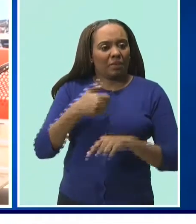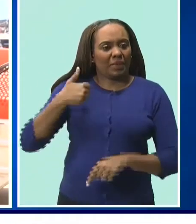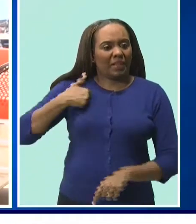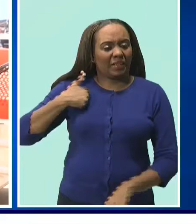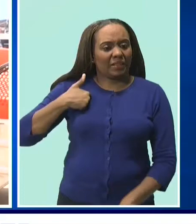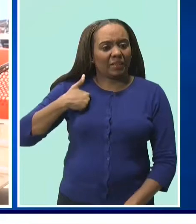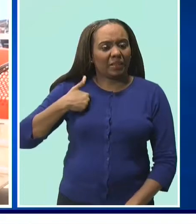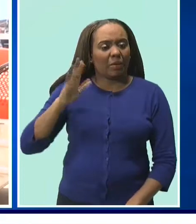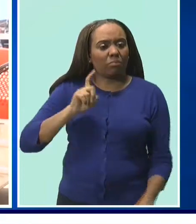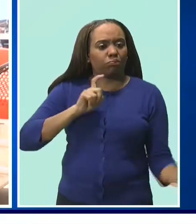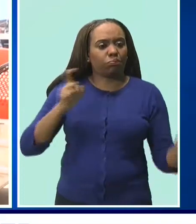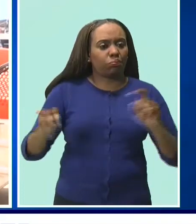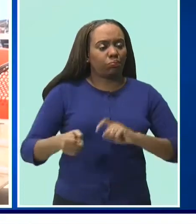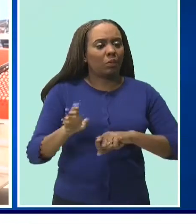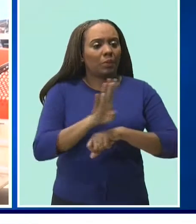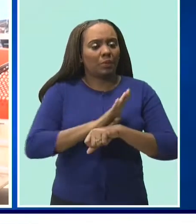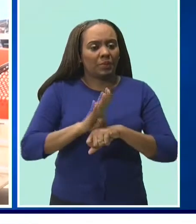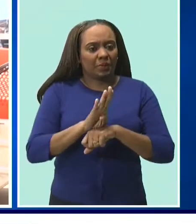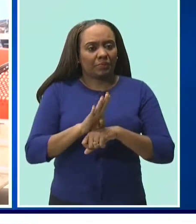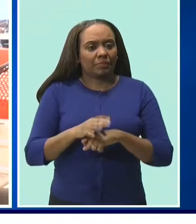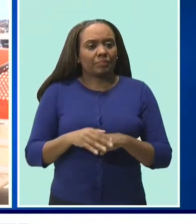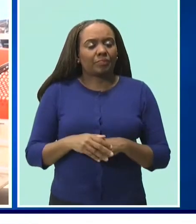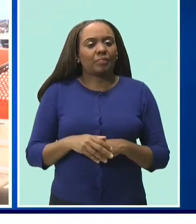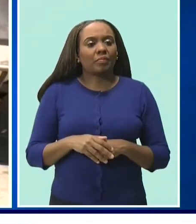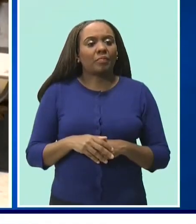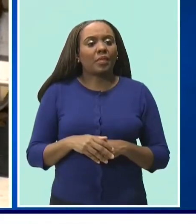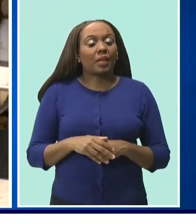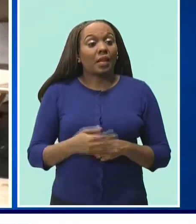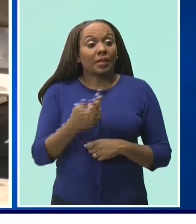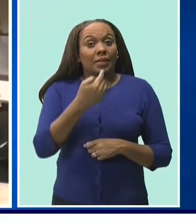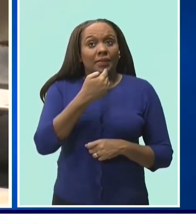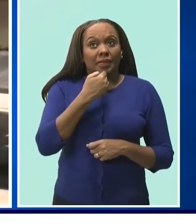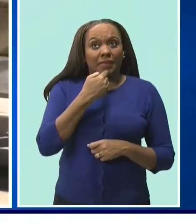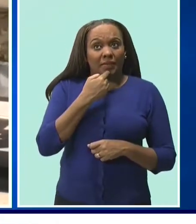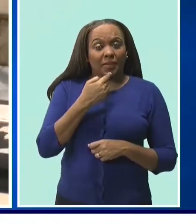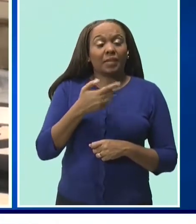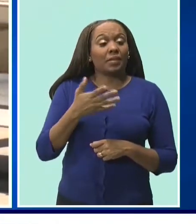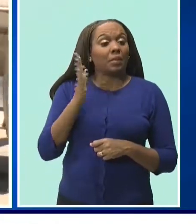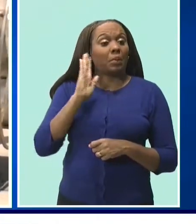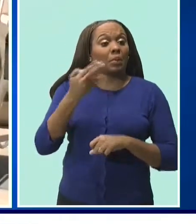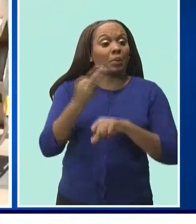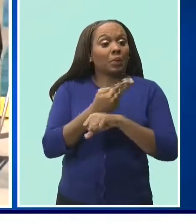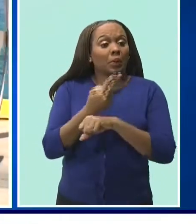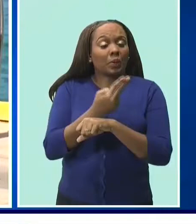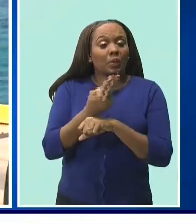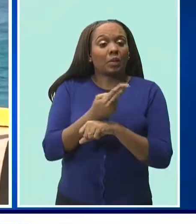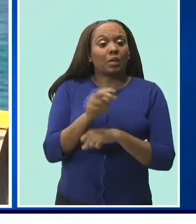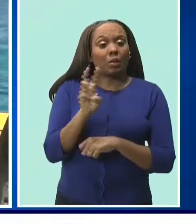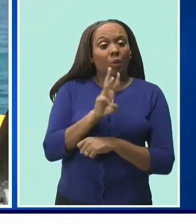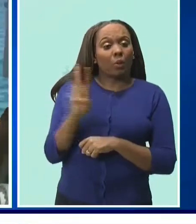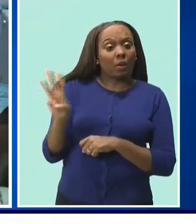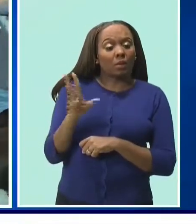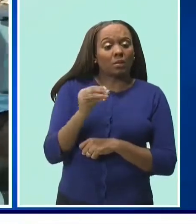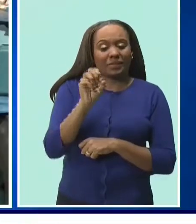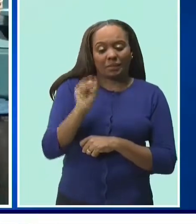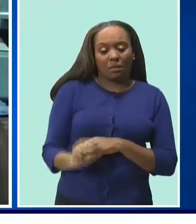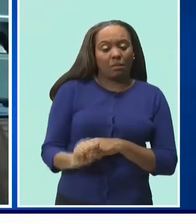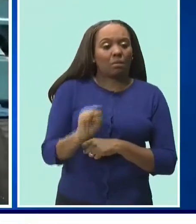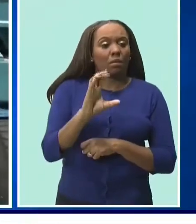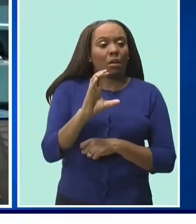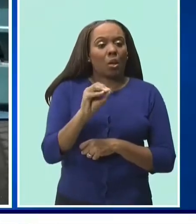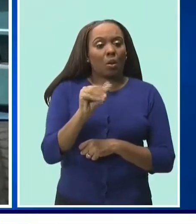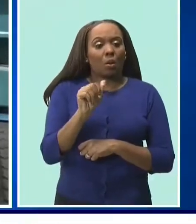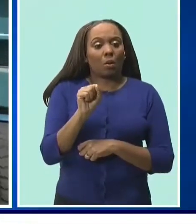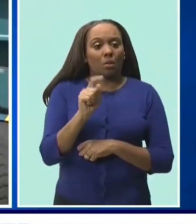us transform Barbados. The Blue Economy Minister also says the harvester will be used along the west and south coast, while a